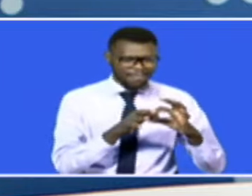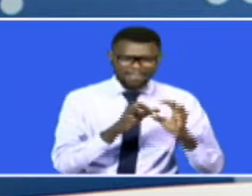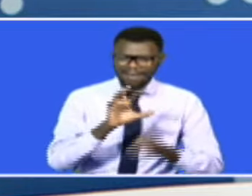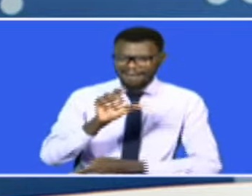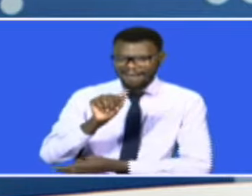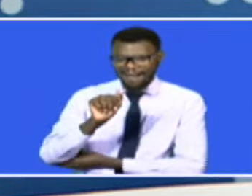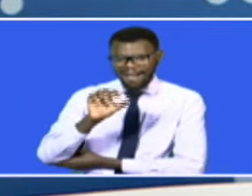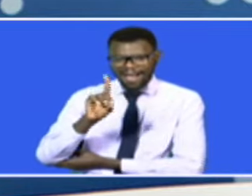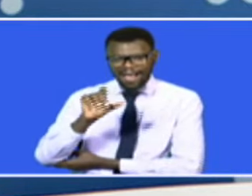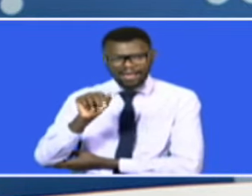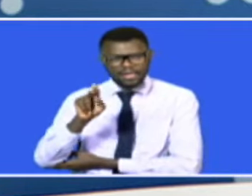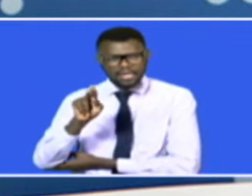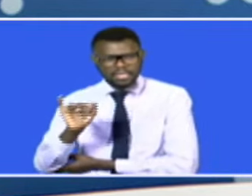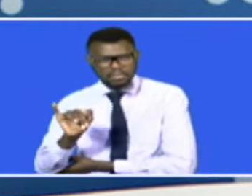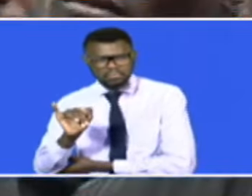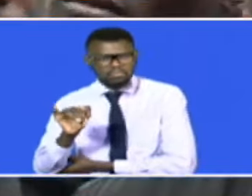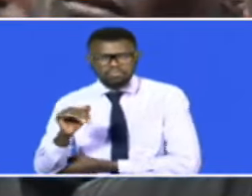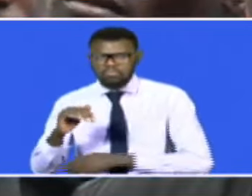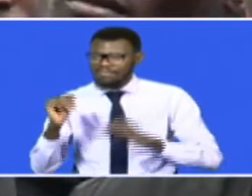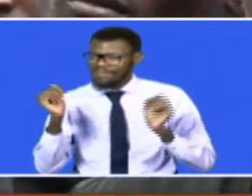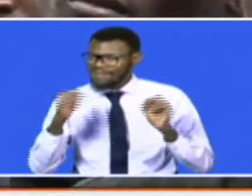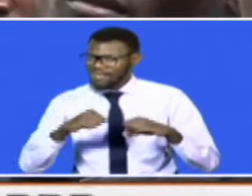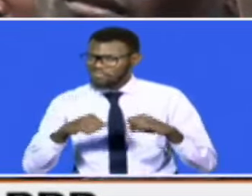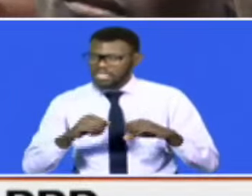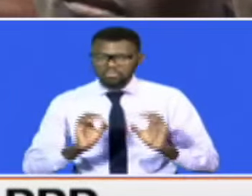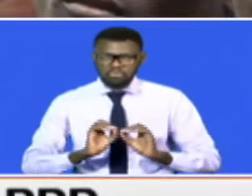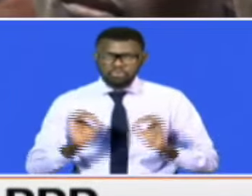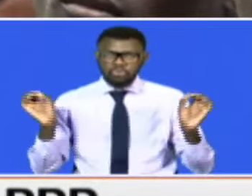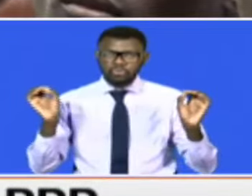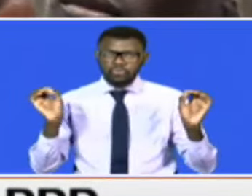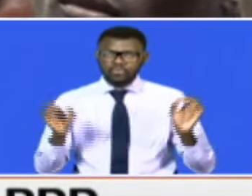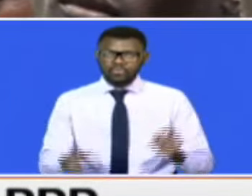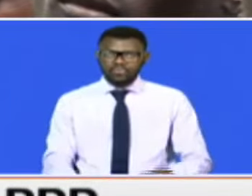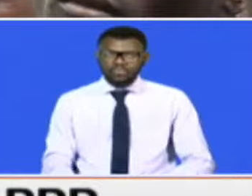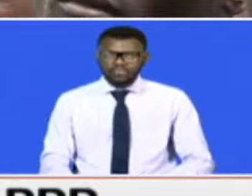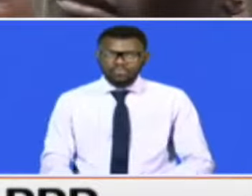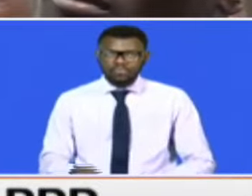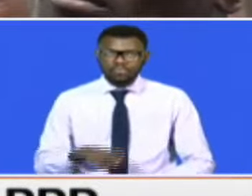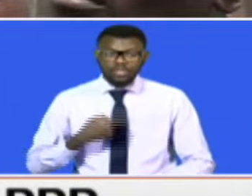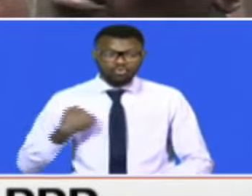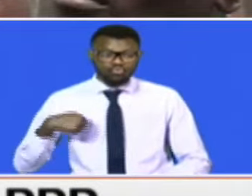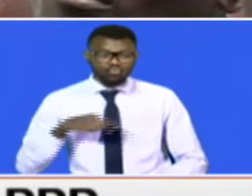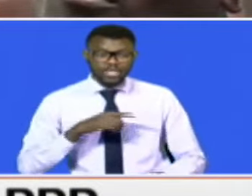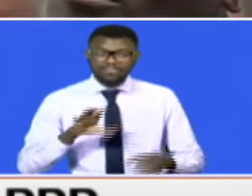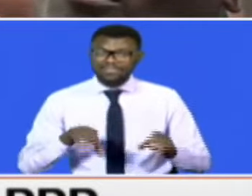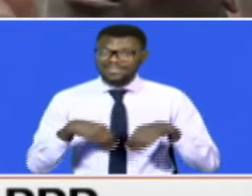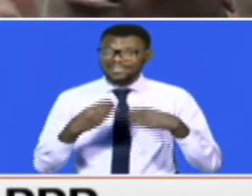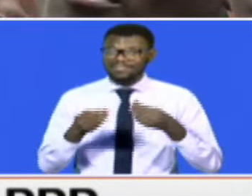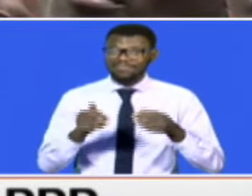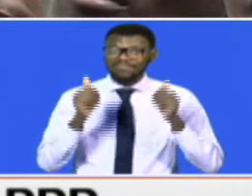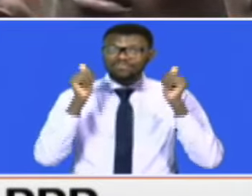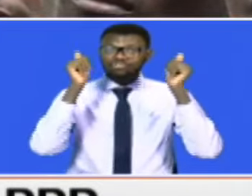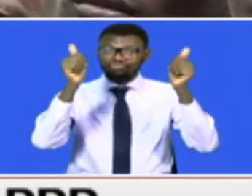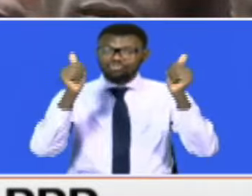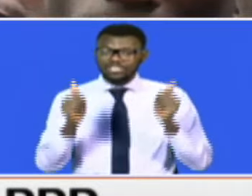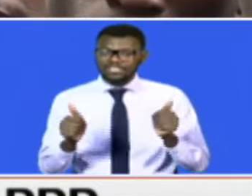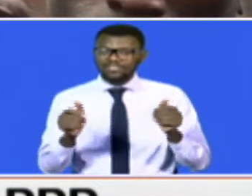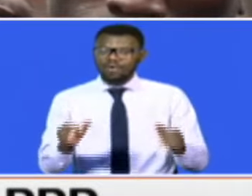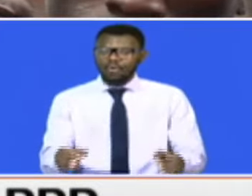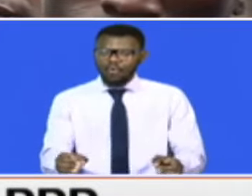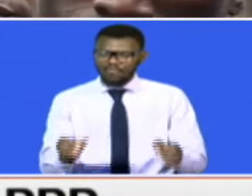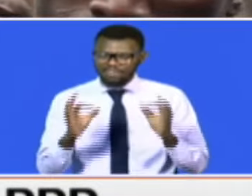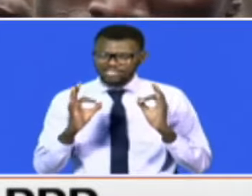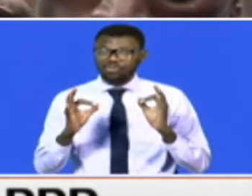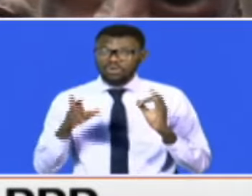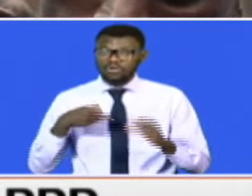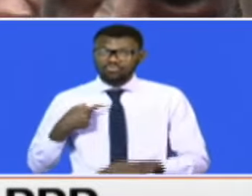Holdings. Today, we have served them with a formal notice. One of the key demands is that